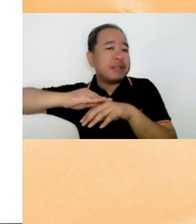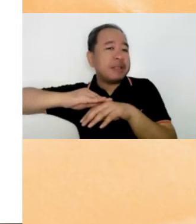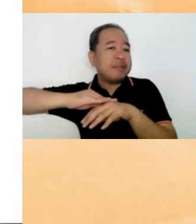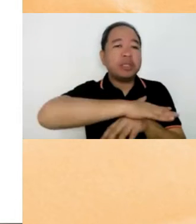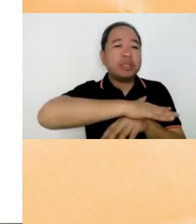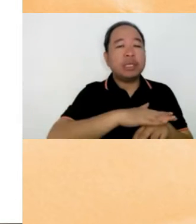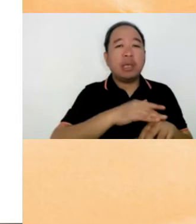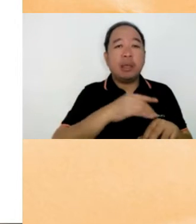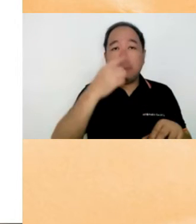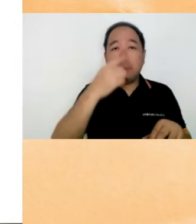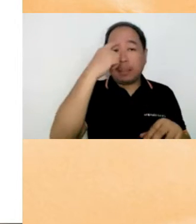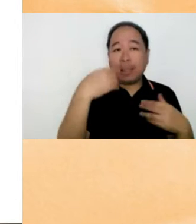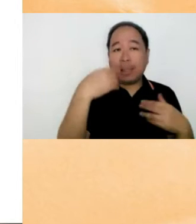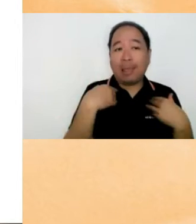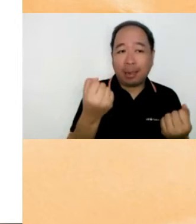world at large.